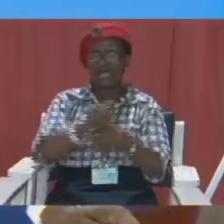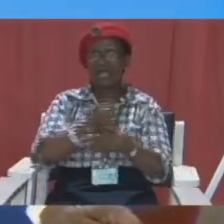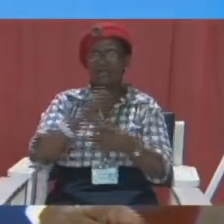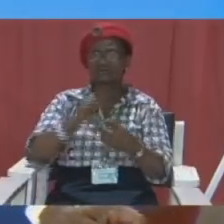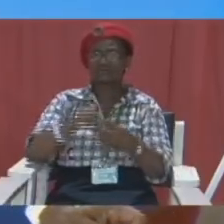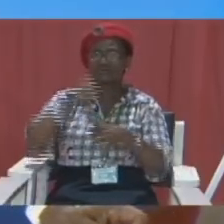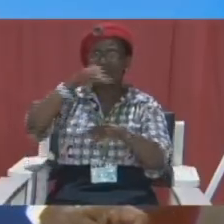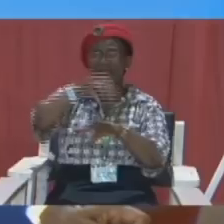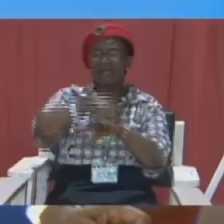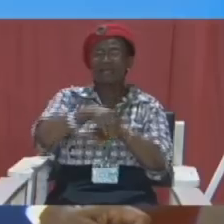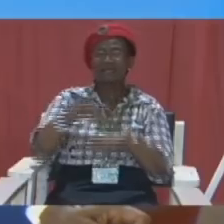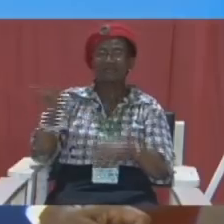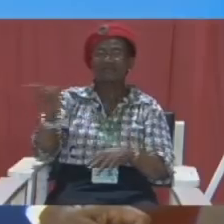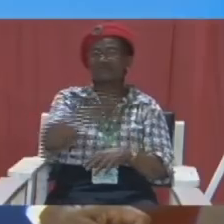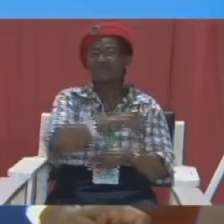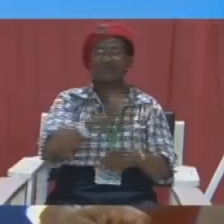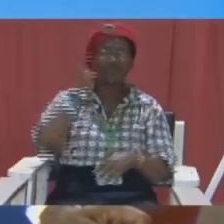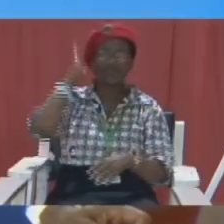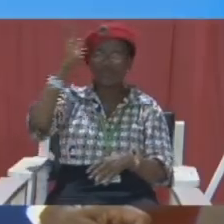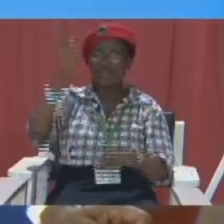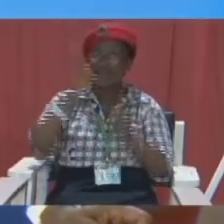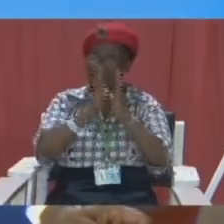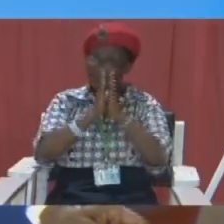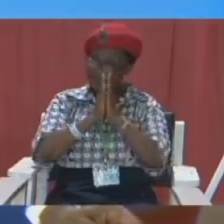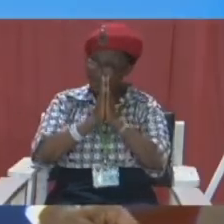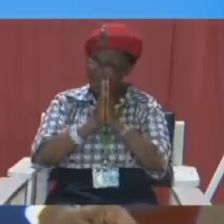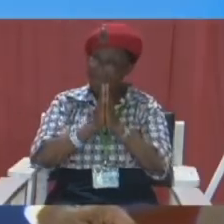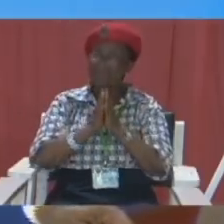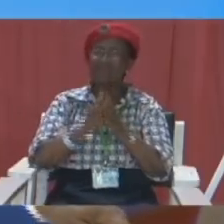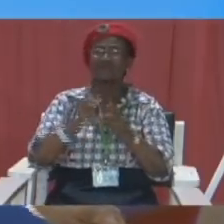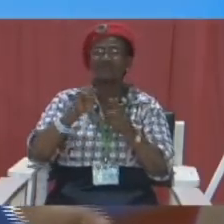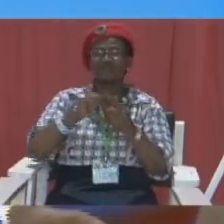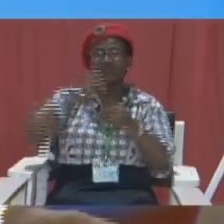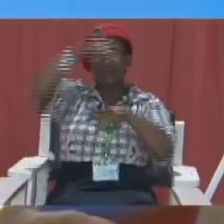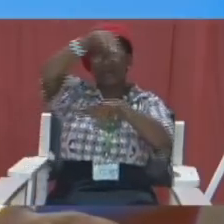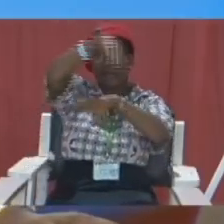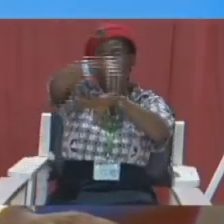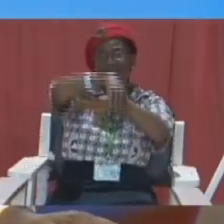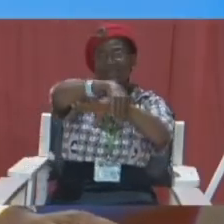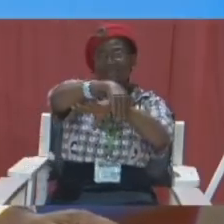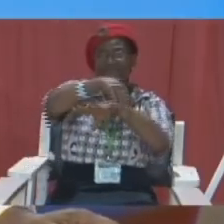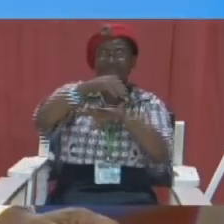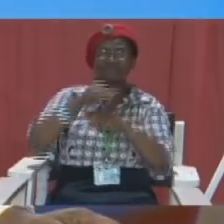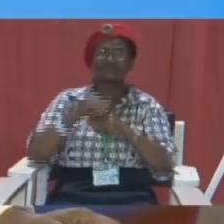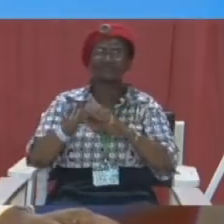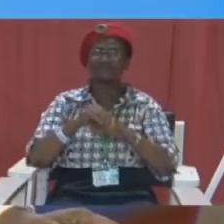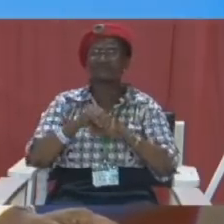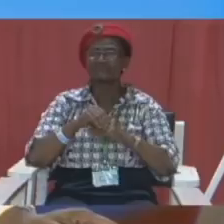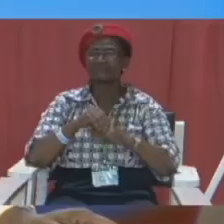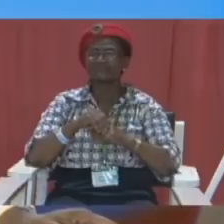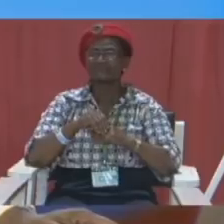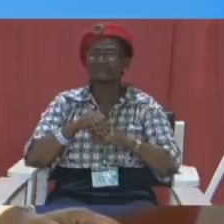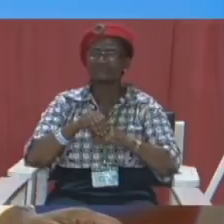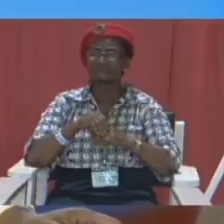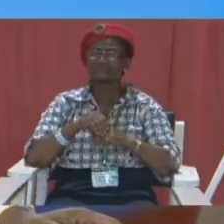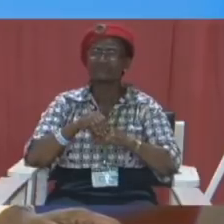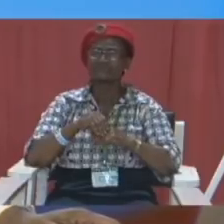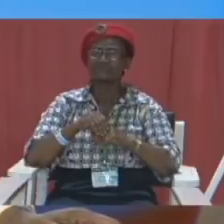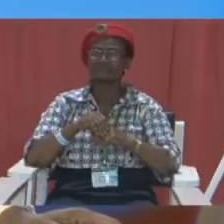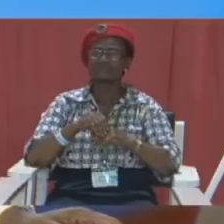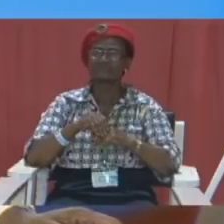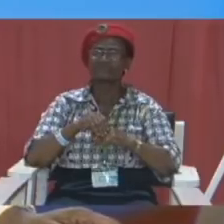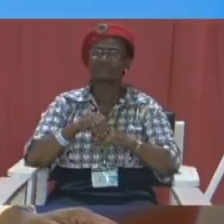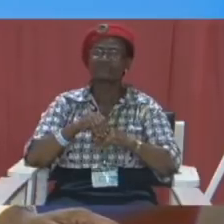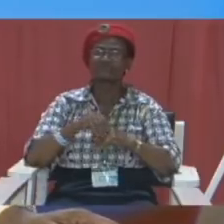you're going to pray tonight. Ele iwa mo mo wa si ohun ti a o fi kagba eto yi tori a o gbadura gan lale yi o. Going